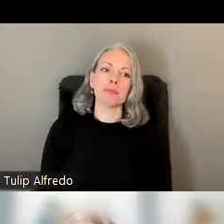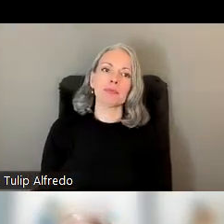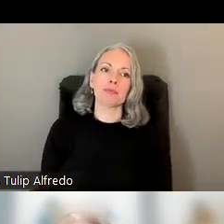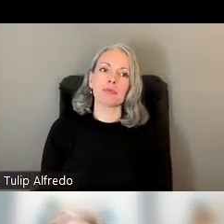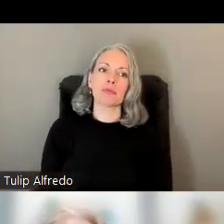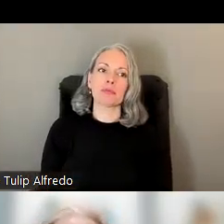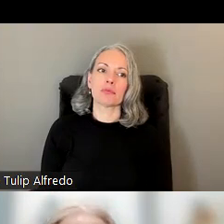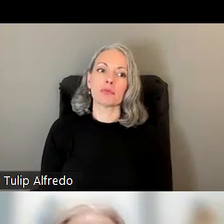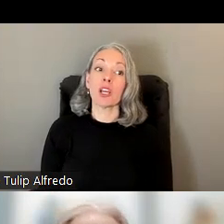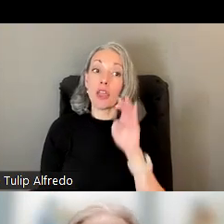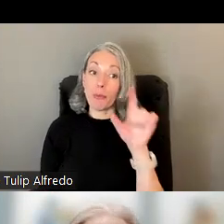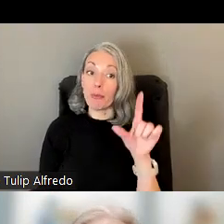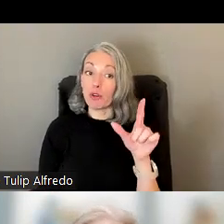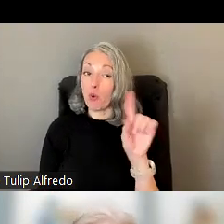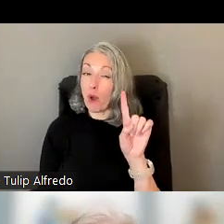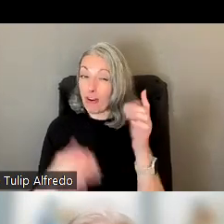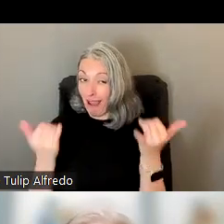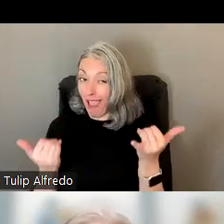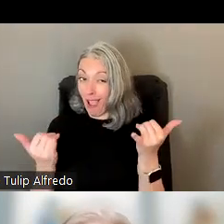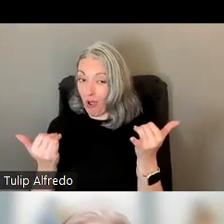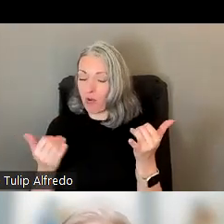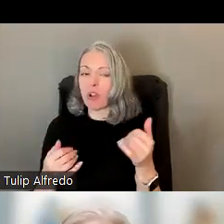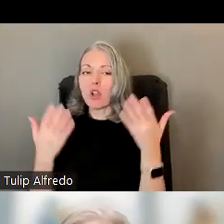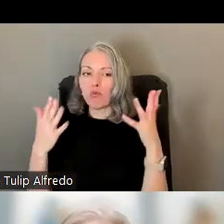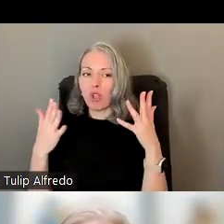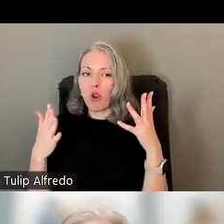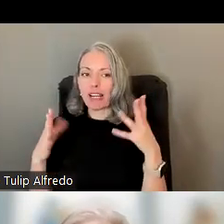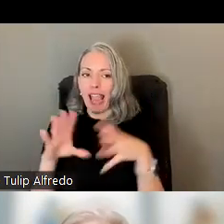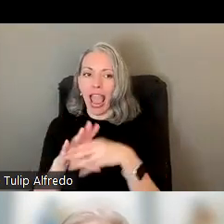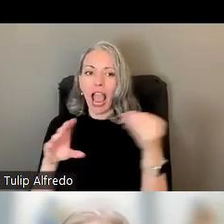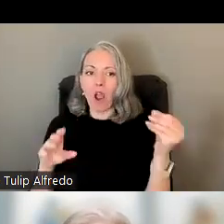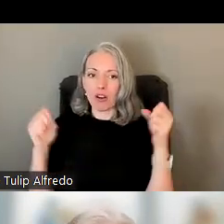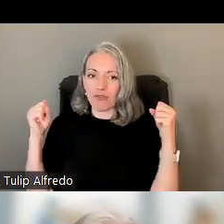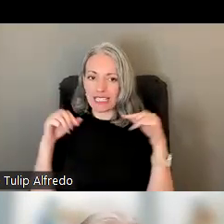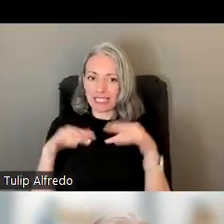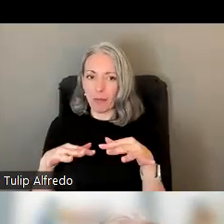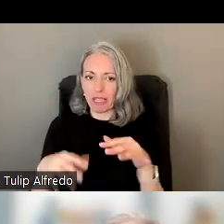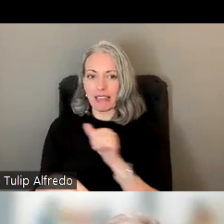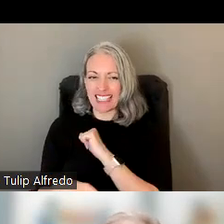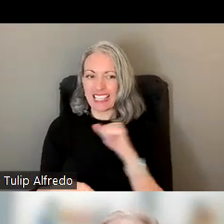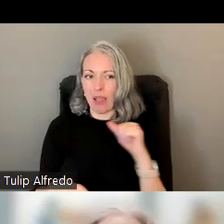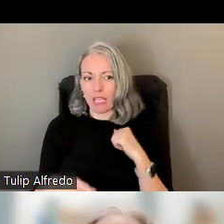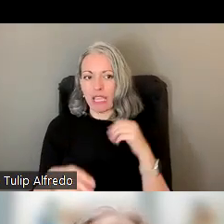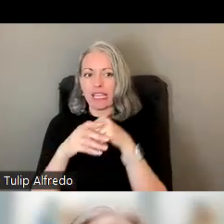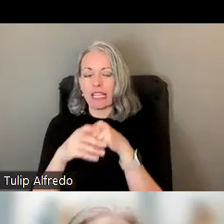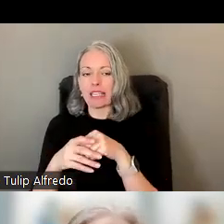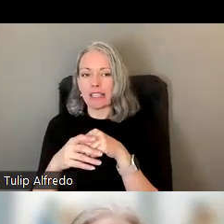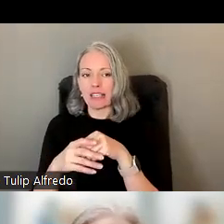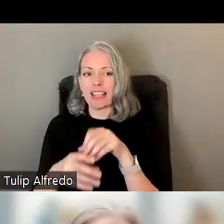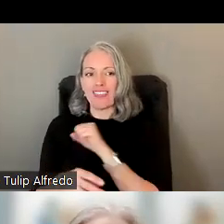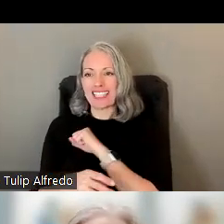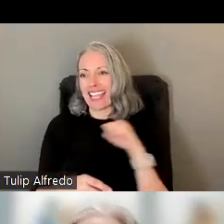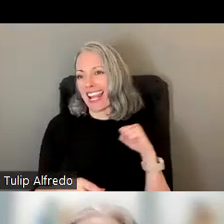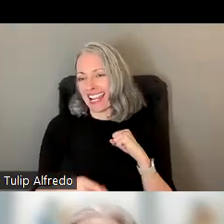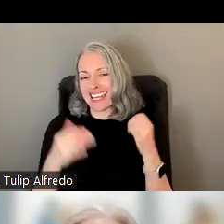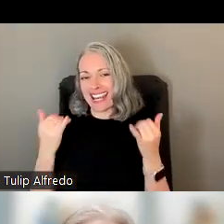So where our bill is, we actually have already made it out of the Assembly. We're in the Senate, and this is what I get for like putting it on the